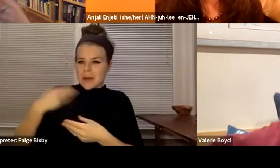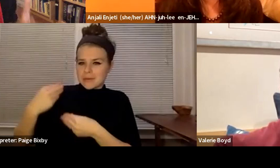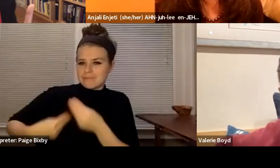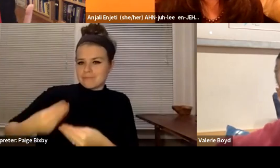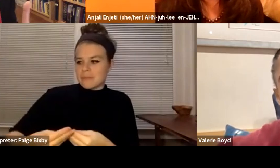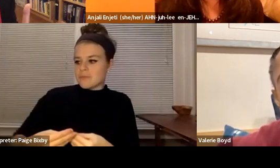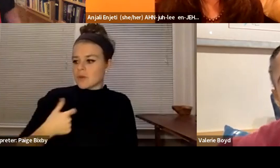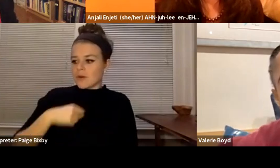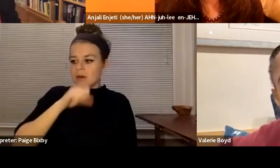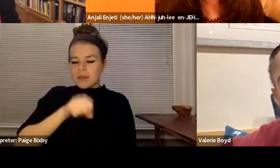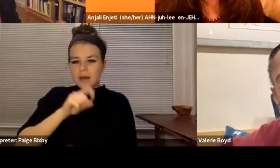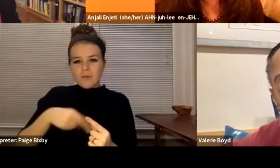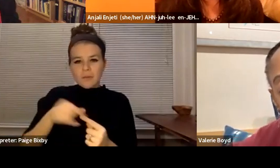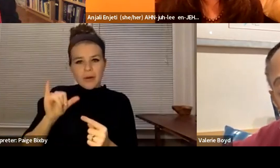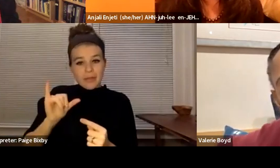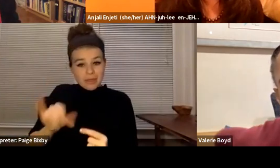And what I love about that piece,